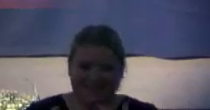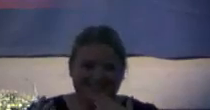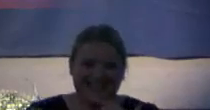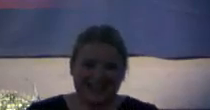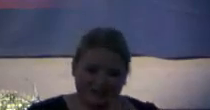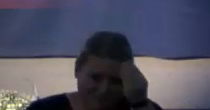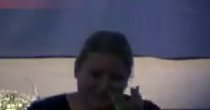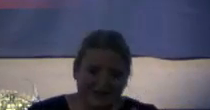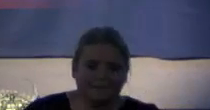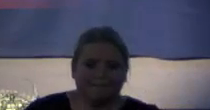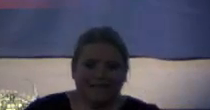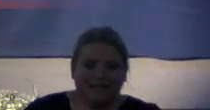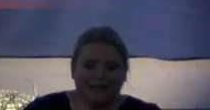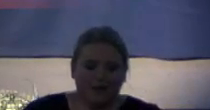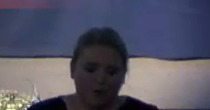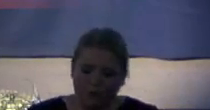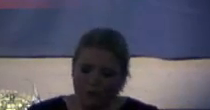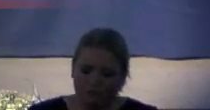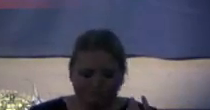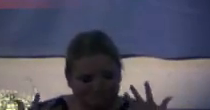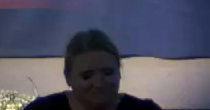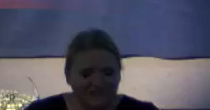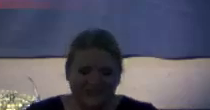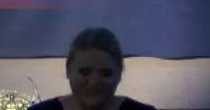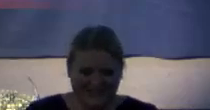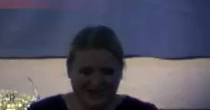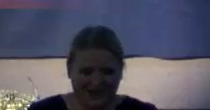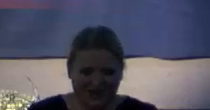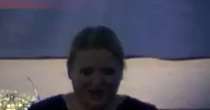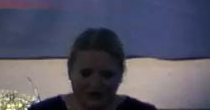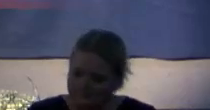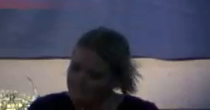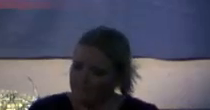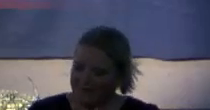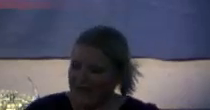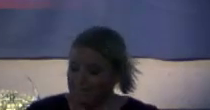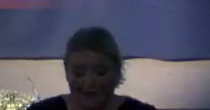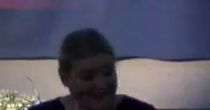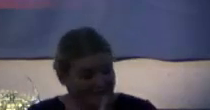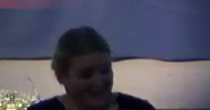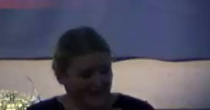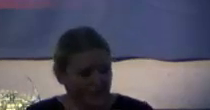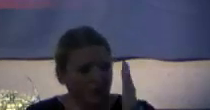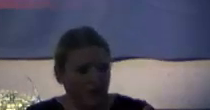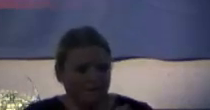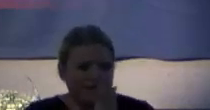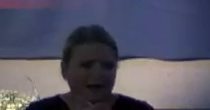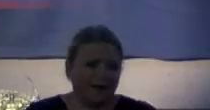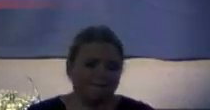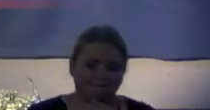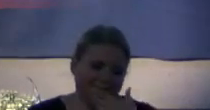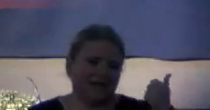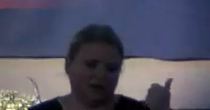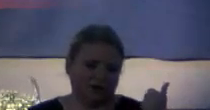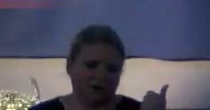allowing me to overcome this fear, for inspiring me to better myself in hopes that my skills will one day turn into talents. Although improving in sports is